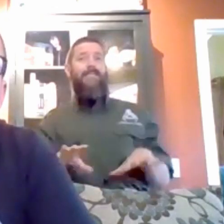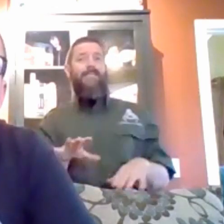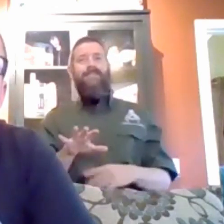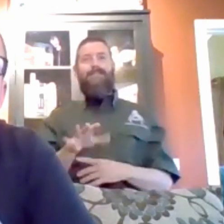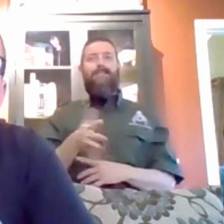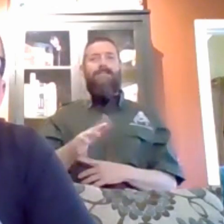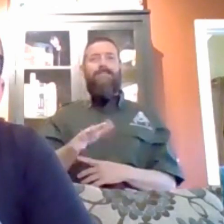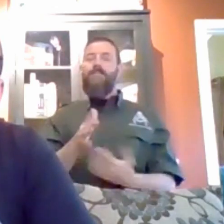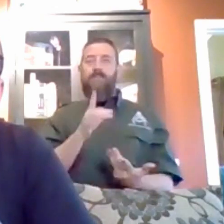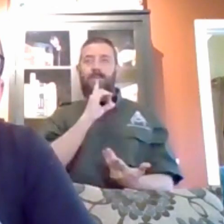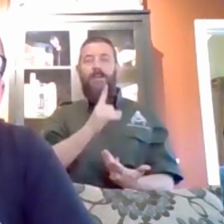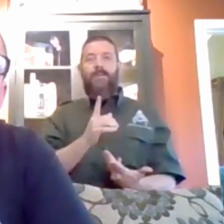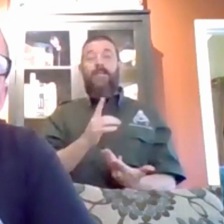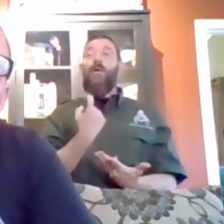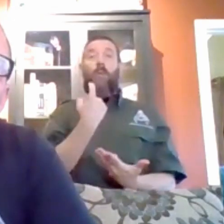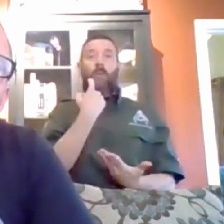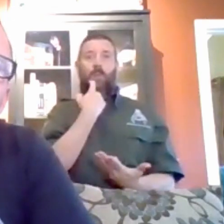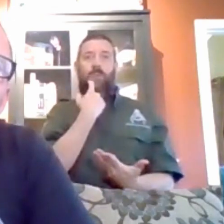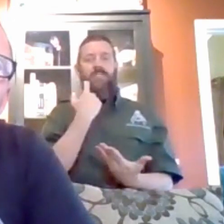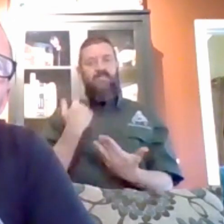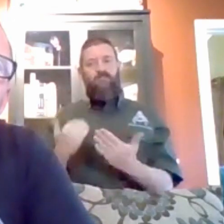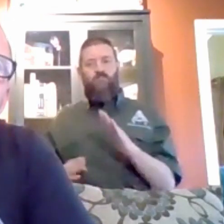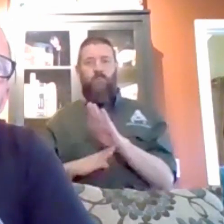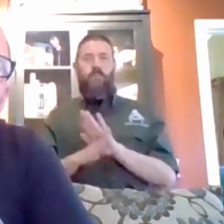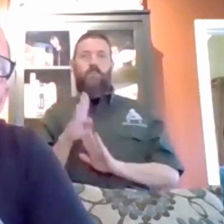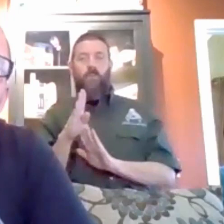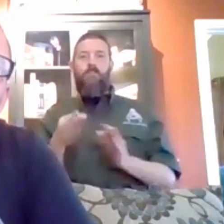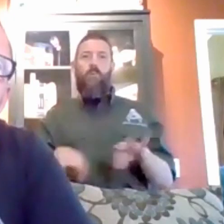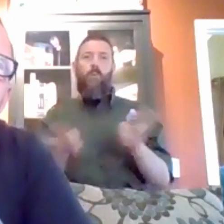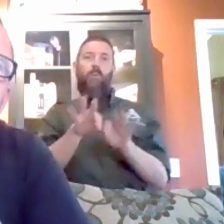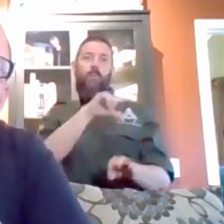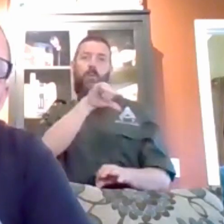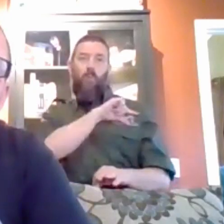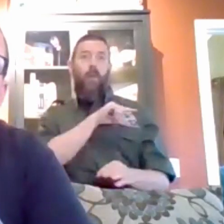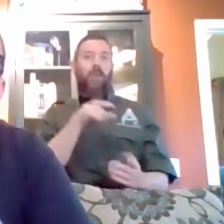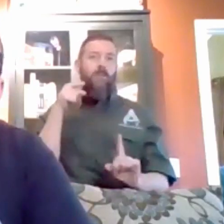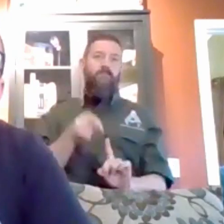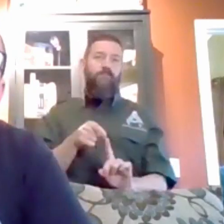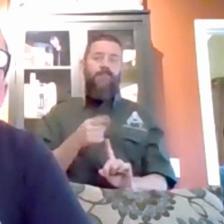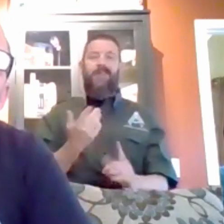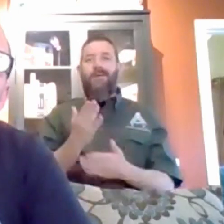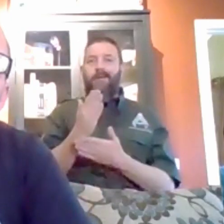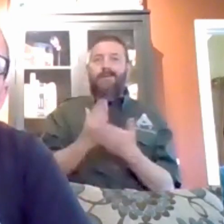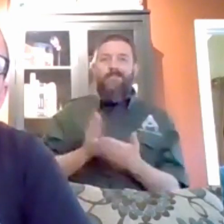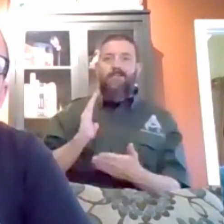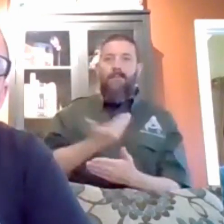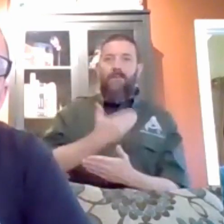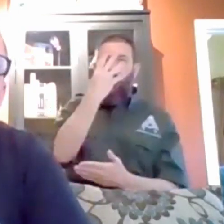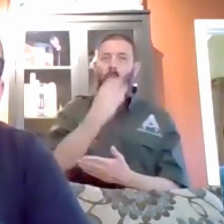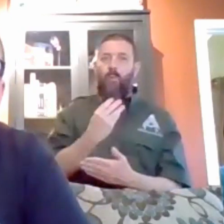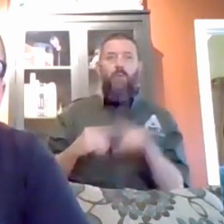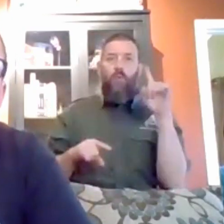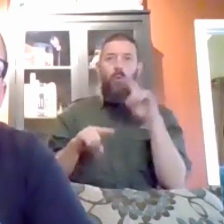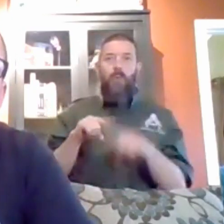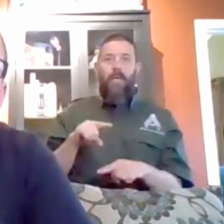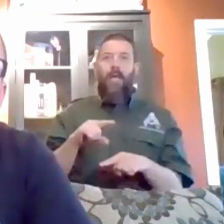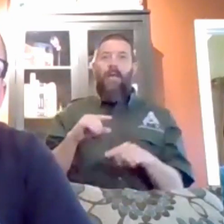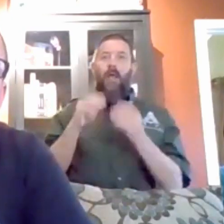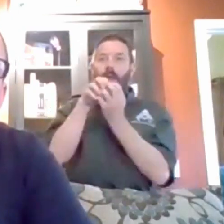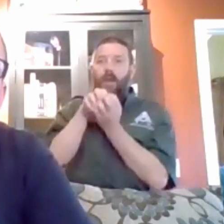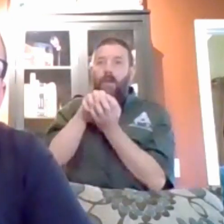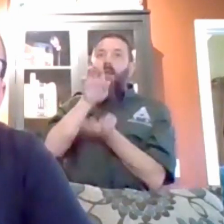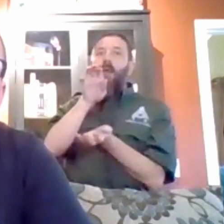close to being accurate. So we never bothered. So it's just recently, some of our guys, you can't stick a swab in their mouth without